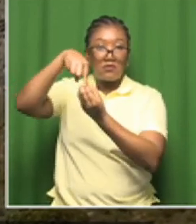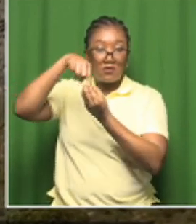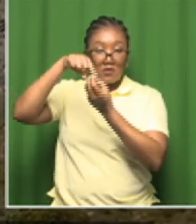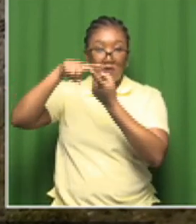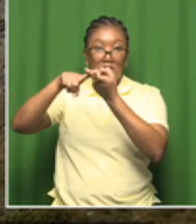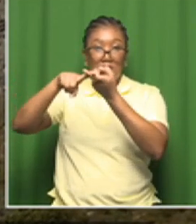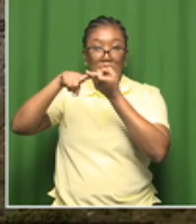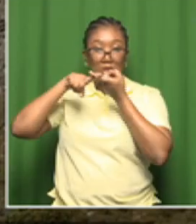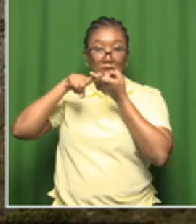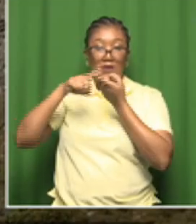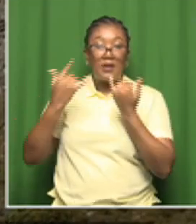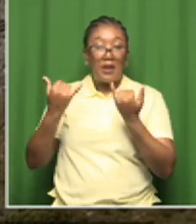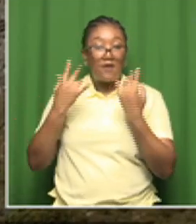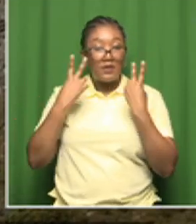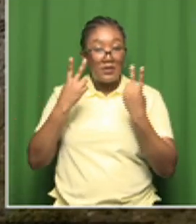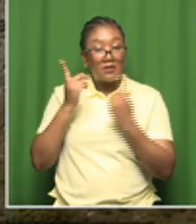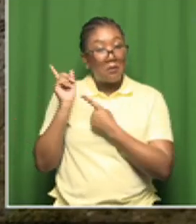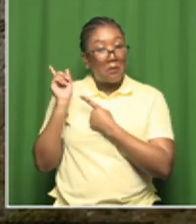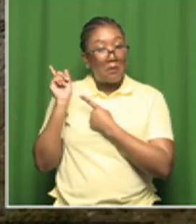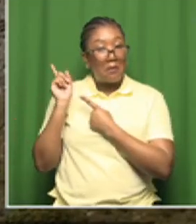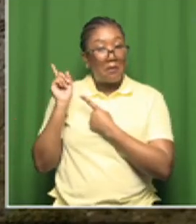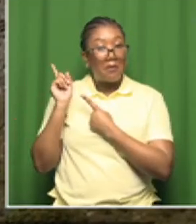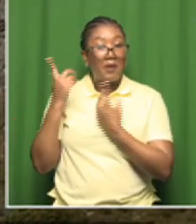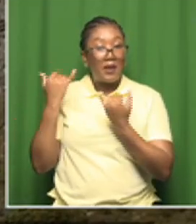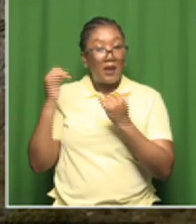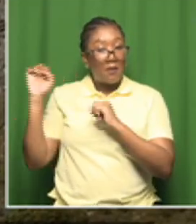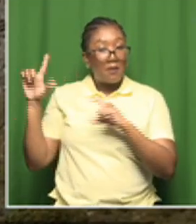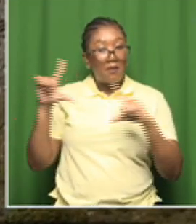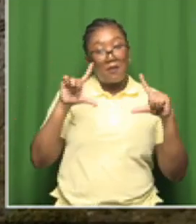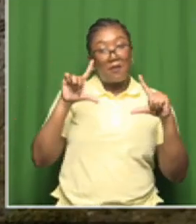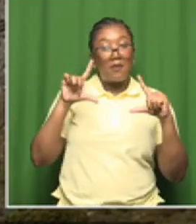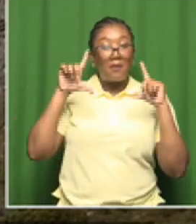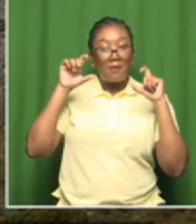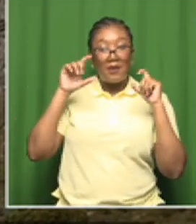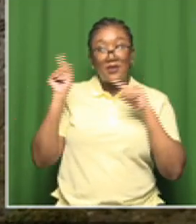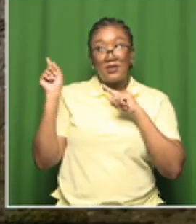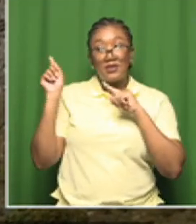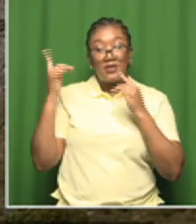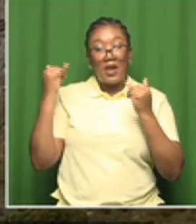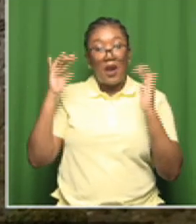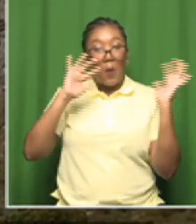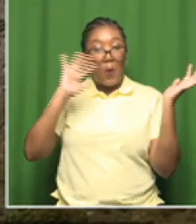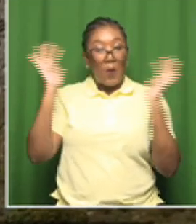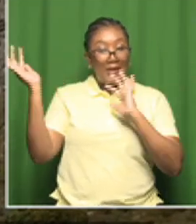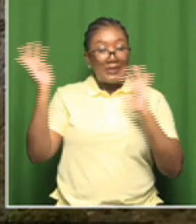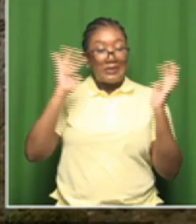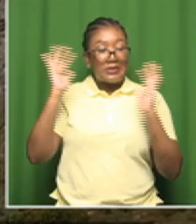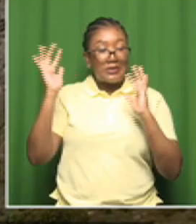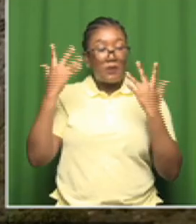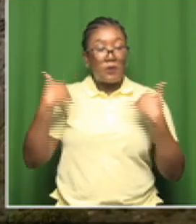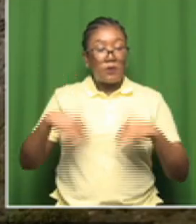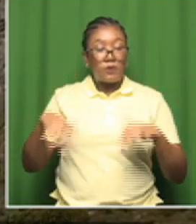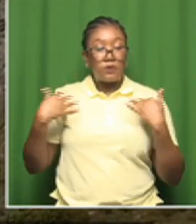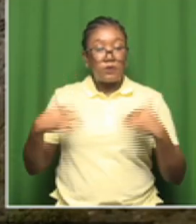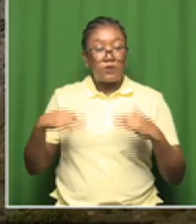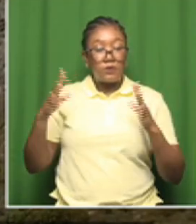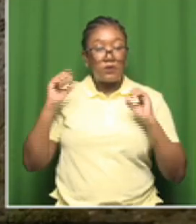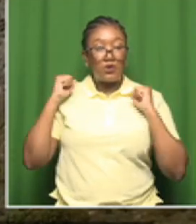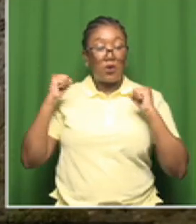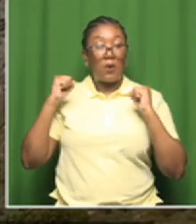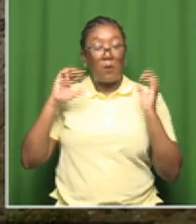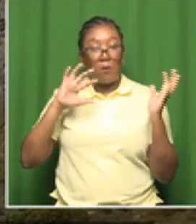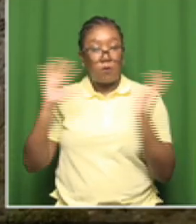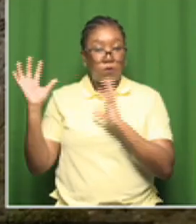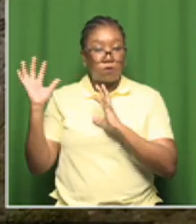because, as you can see, the clouds are moving overhead, which means the wind is pretty strong up on top of Table Mountain.